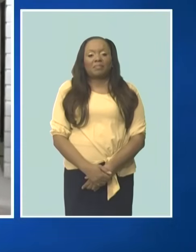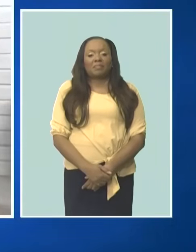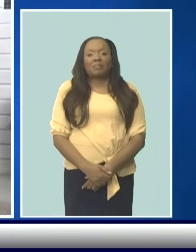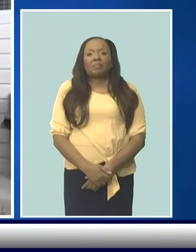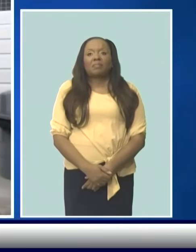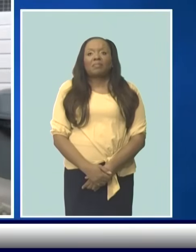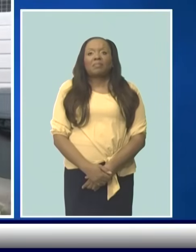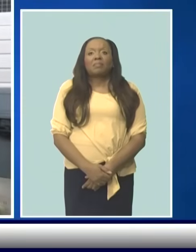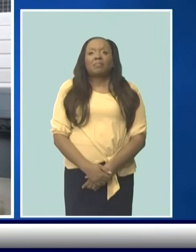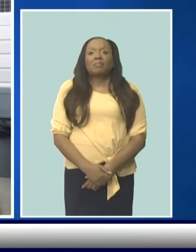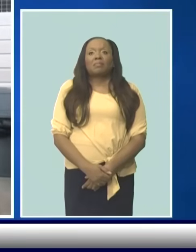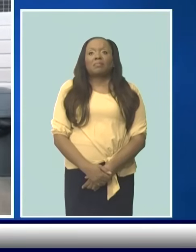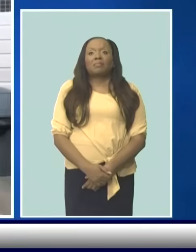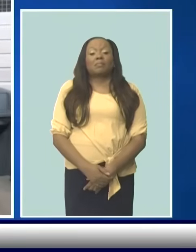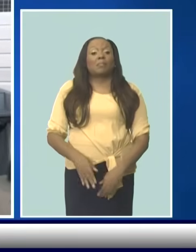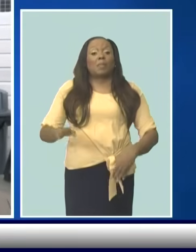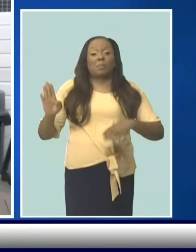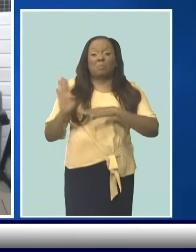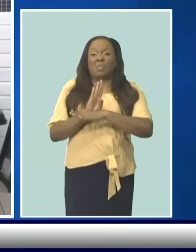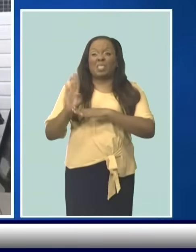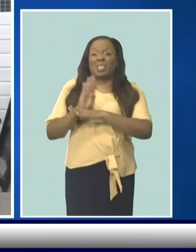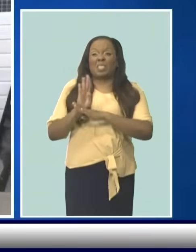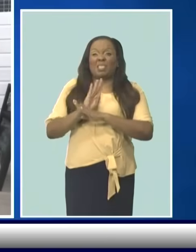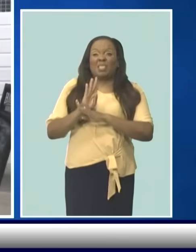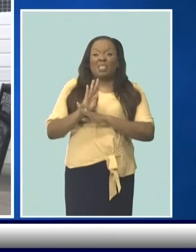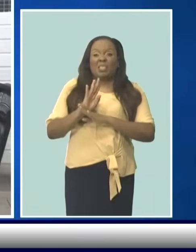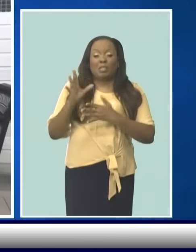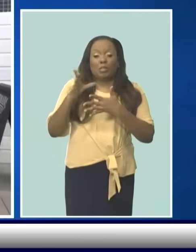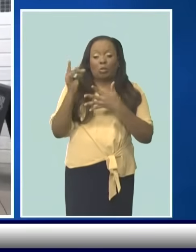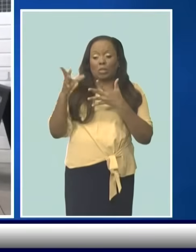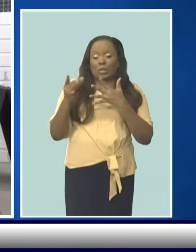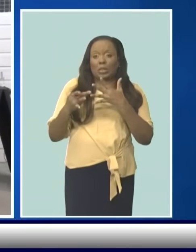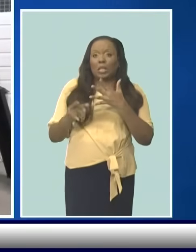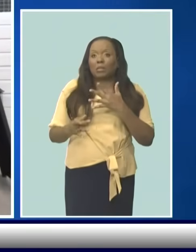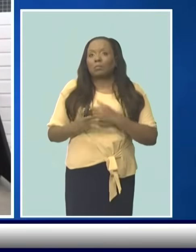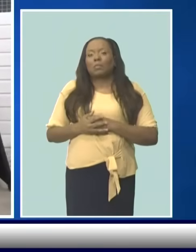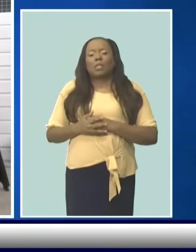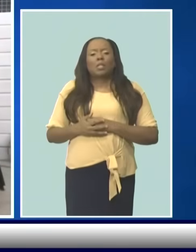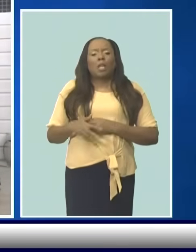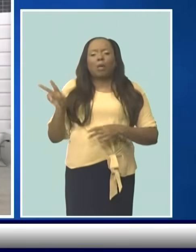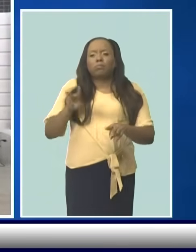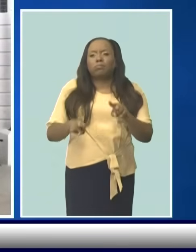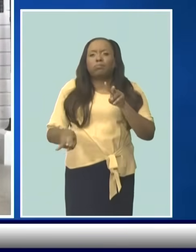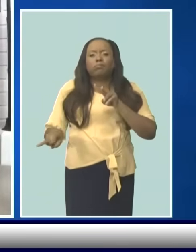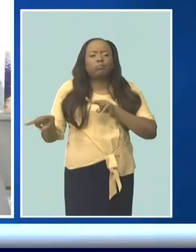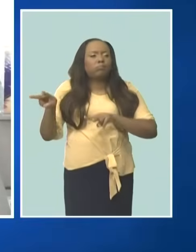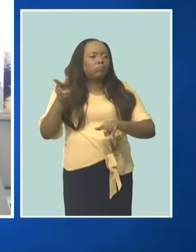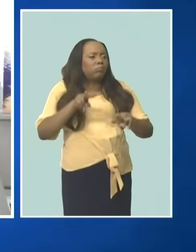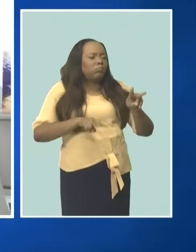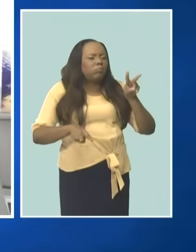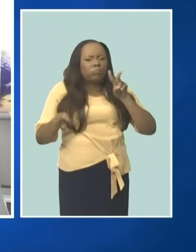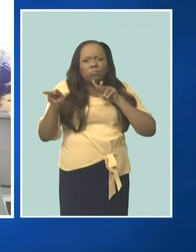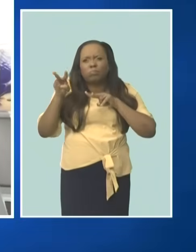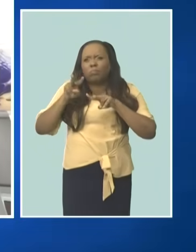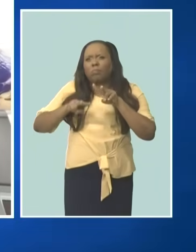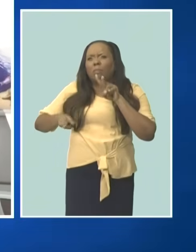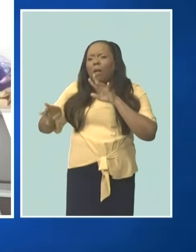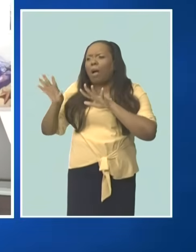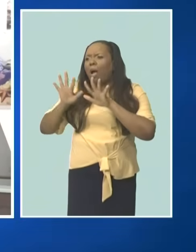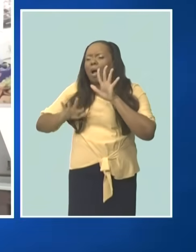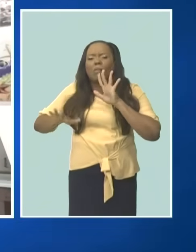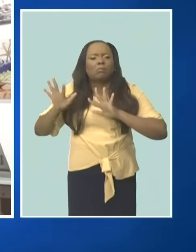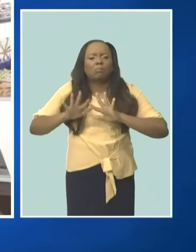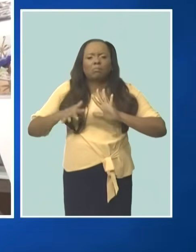Business choices were almost limitless as the cohorts traversed the sprawling, historic former sugar plantation. Canvases, prints and